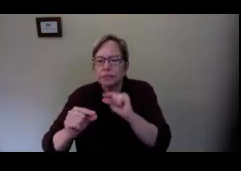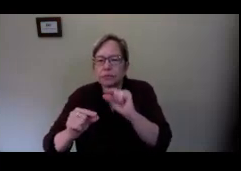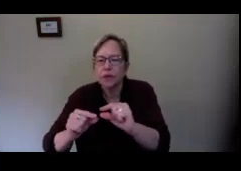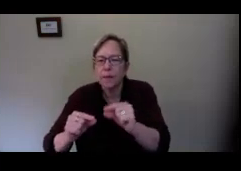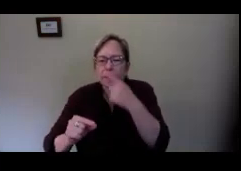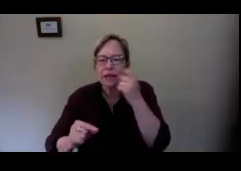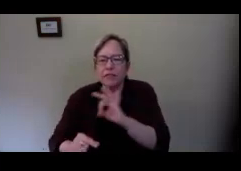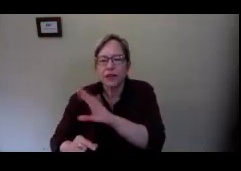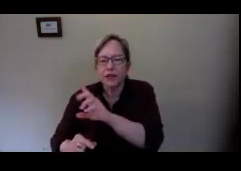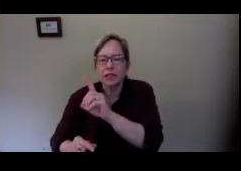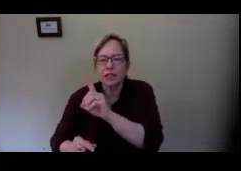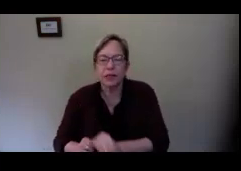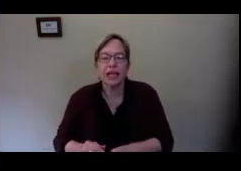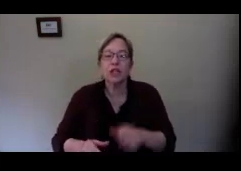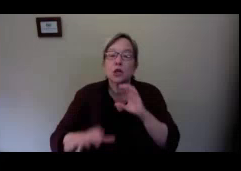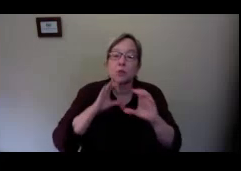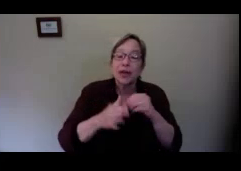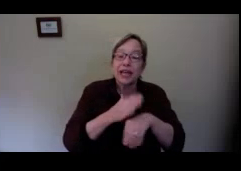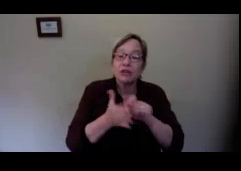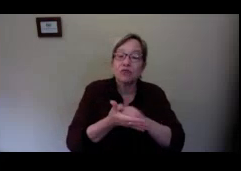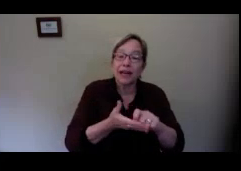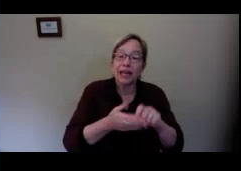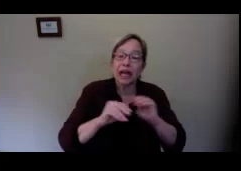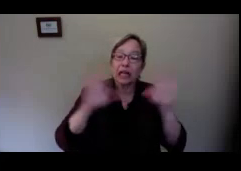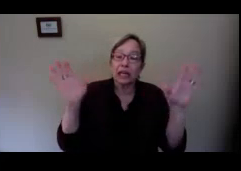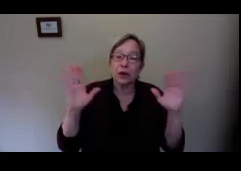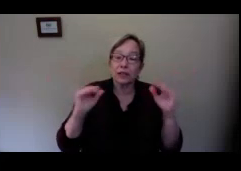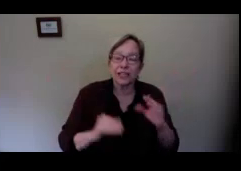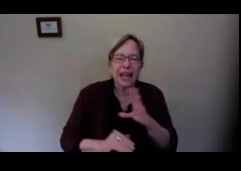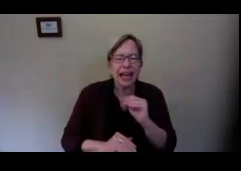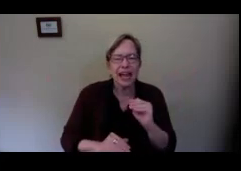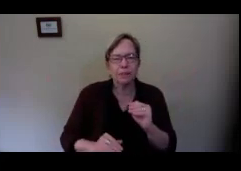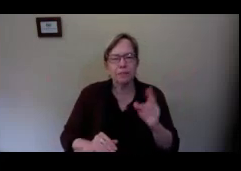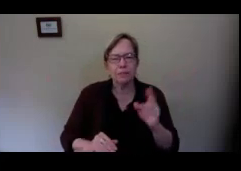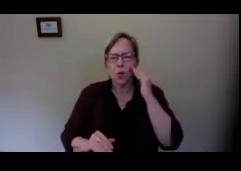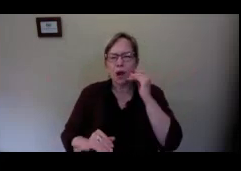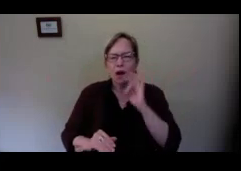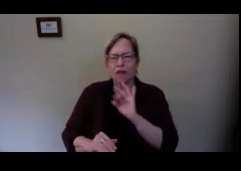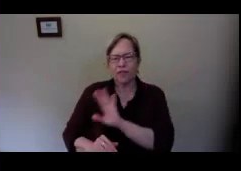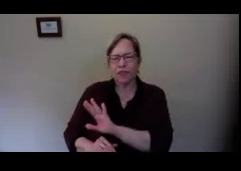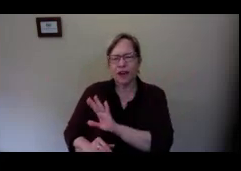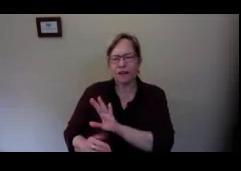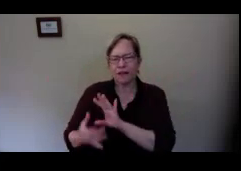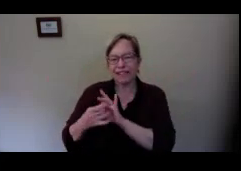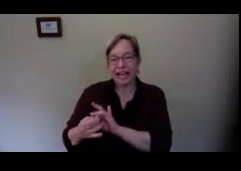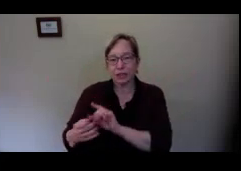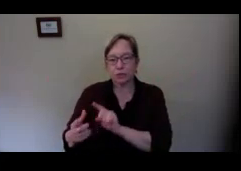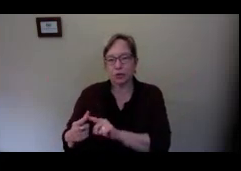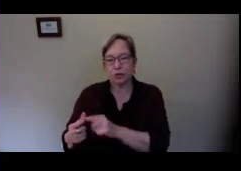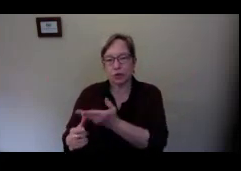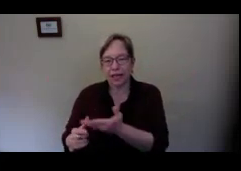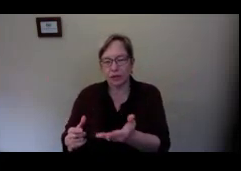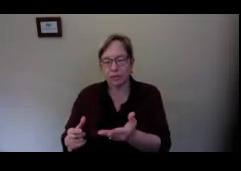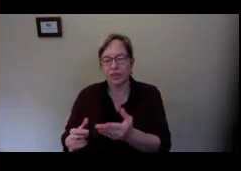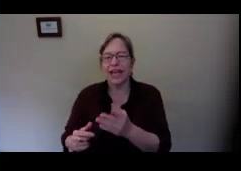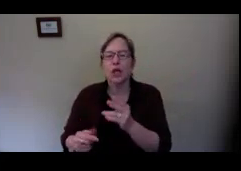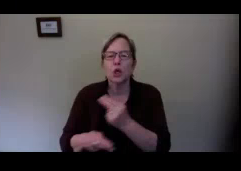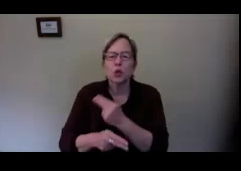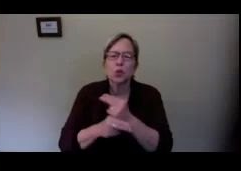clear records, and be conscious of the individual's attachment to items and use neutral language. The problem can